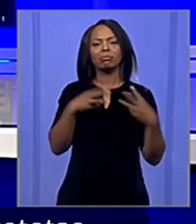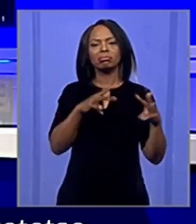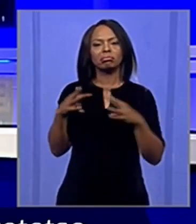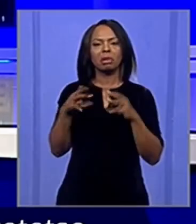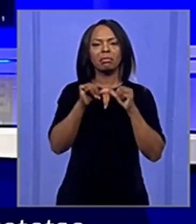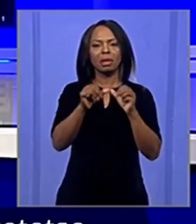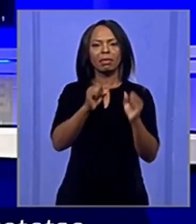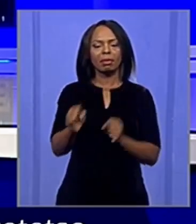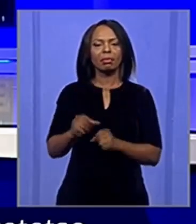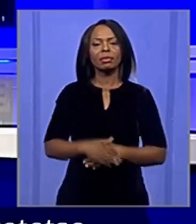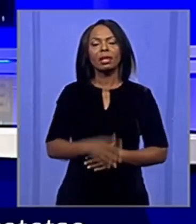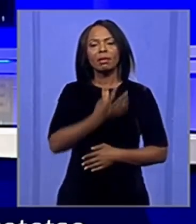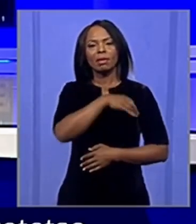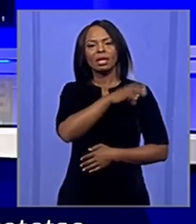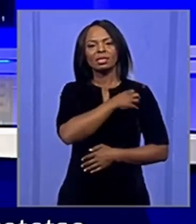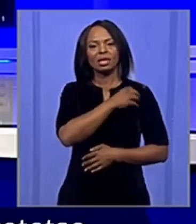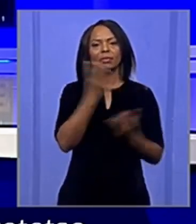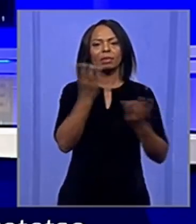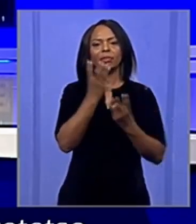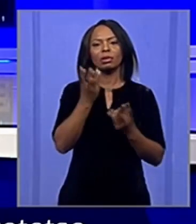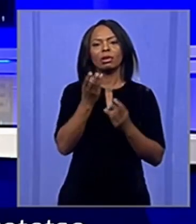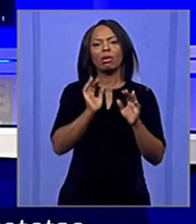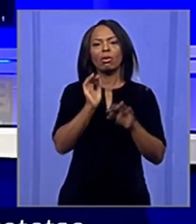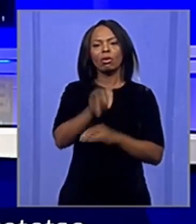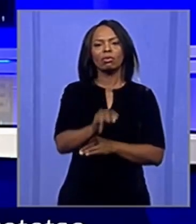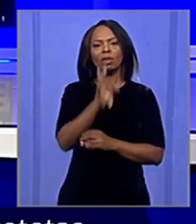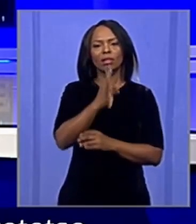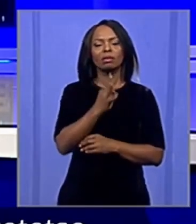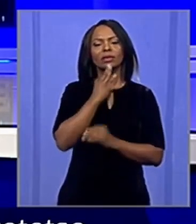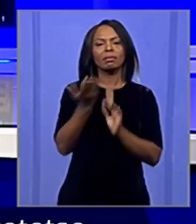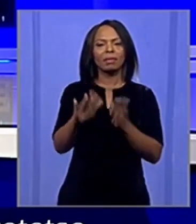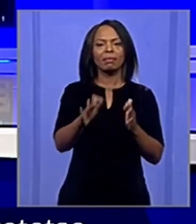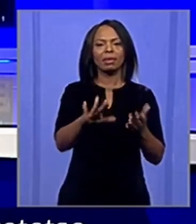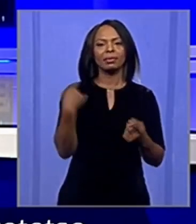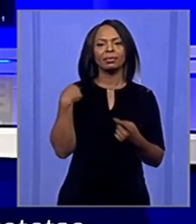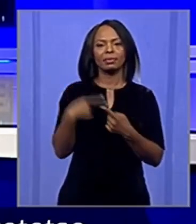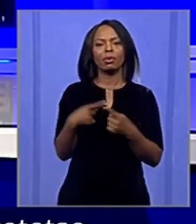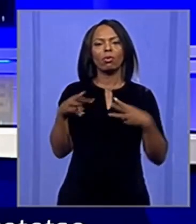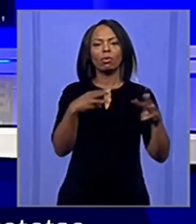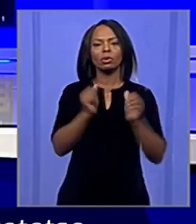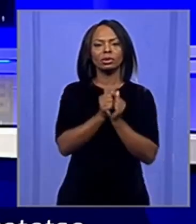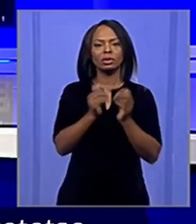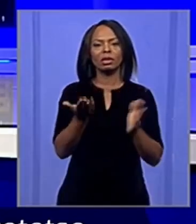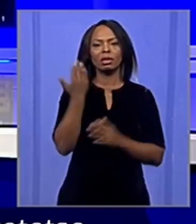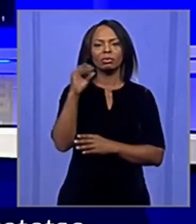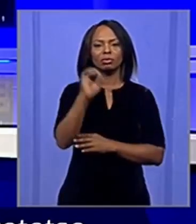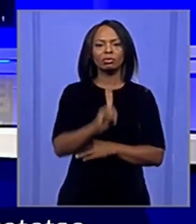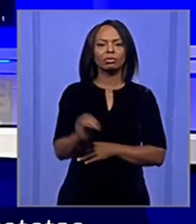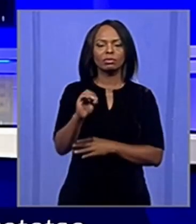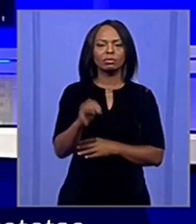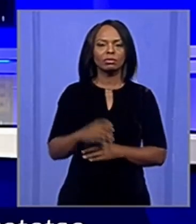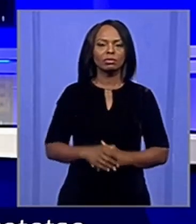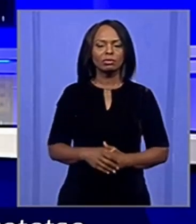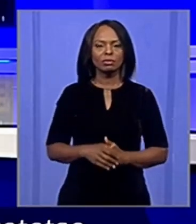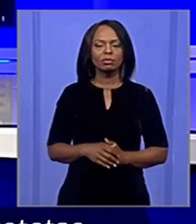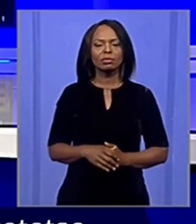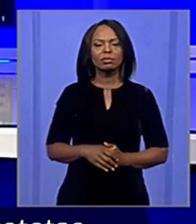Go tlhokafetse ba Palestina ba feta 30,000 fa e sa le ntwa eno e simolotse ka